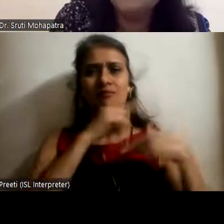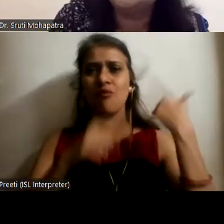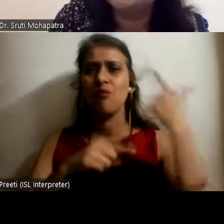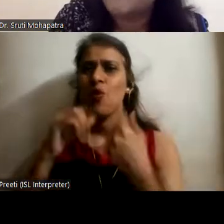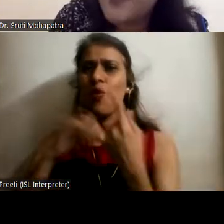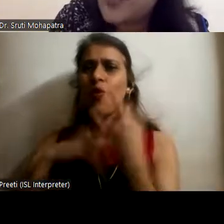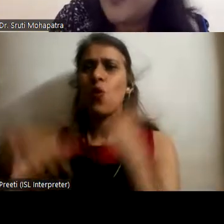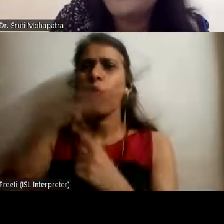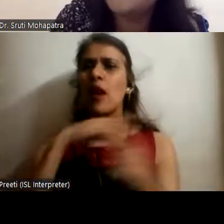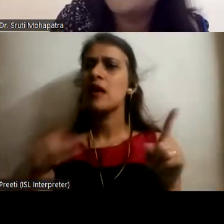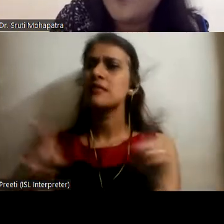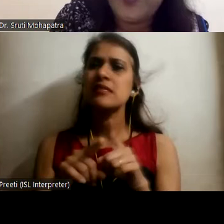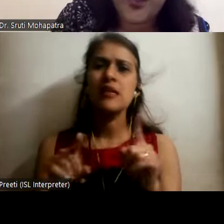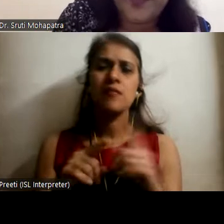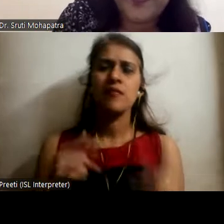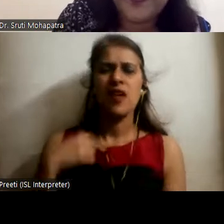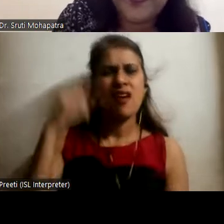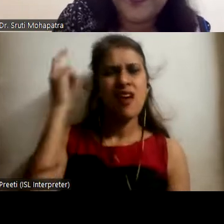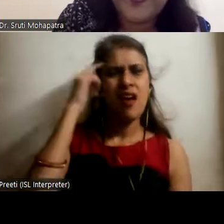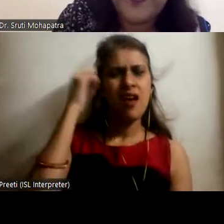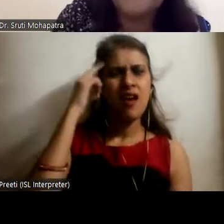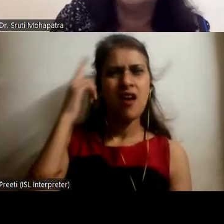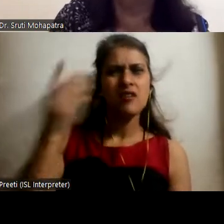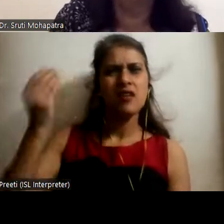India, which is actually an assumption.